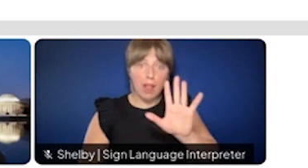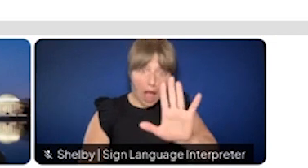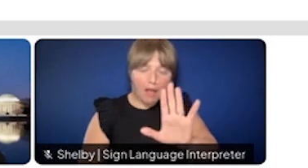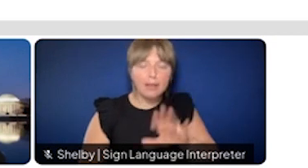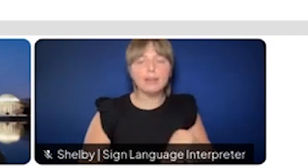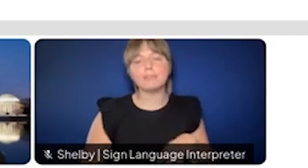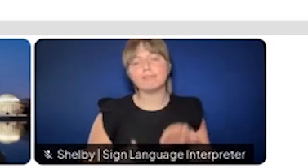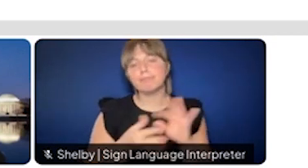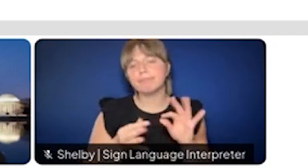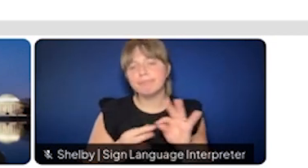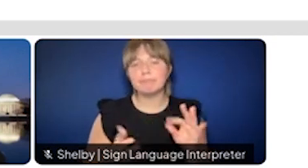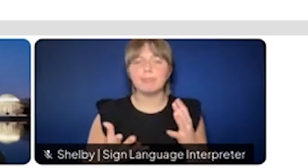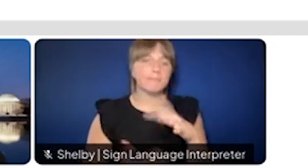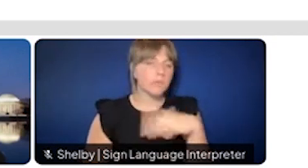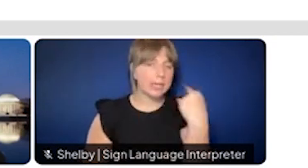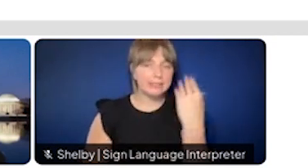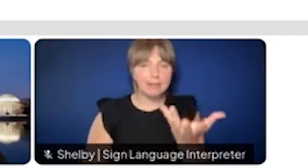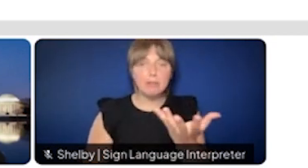us to answer during this